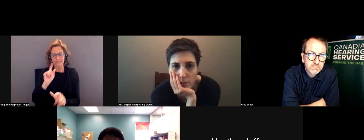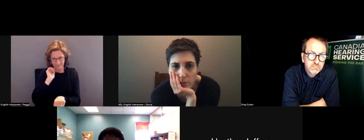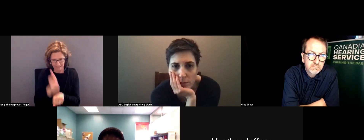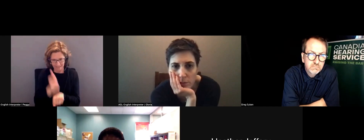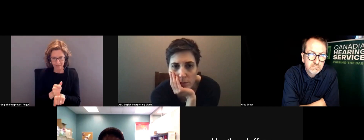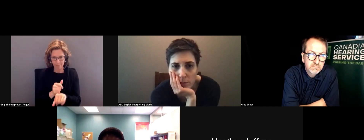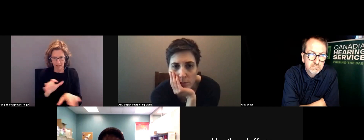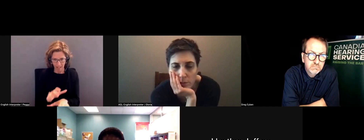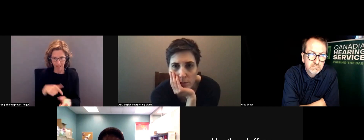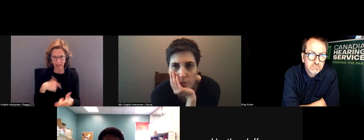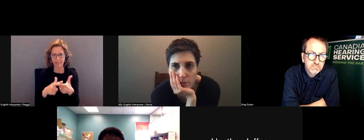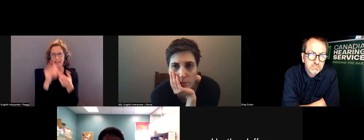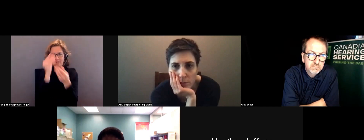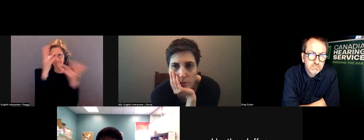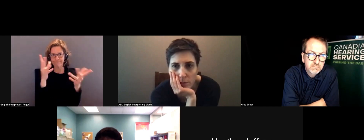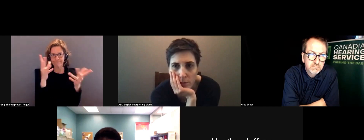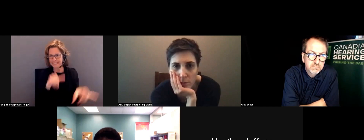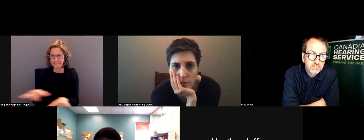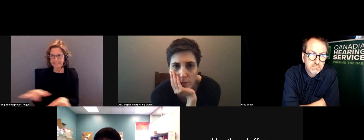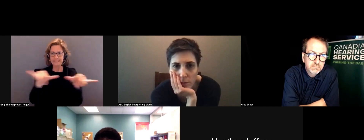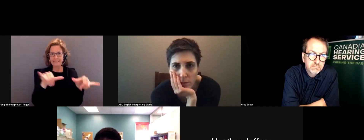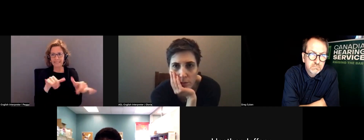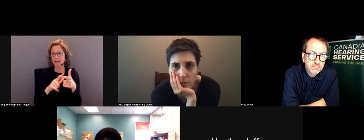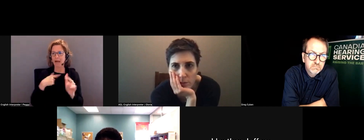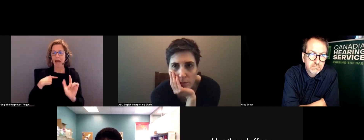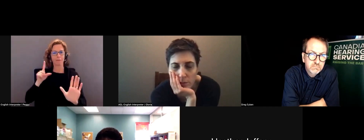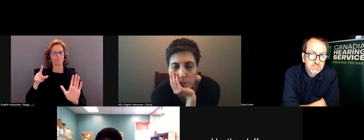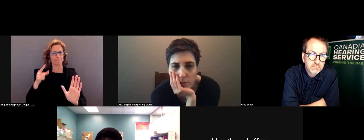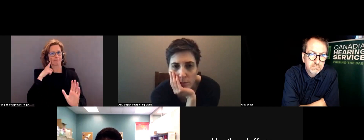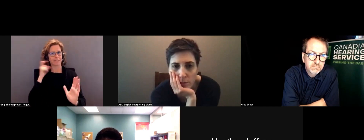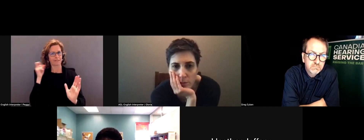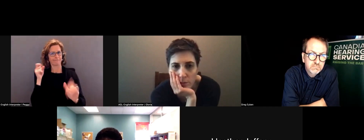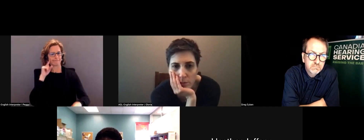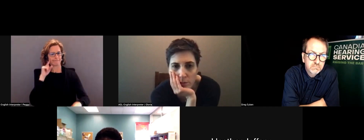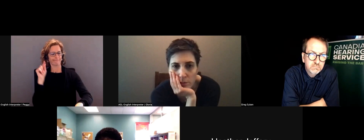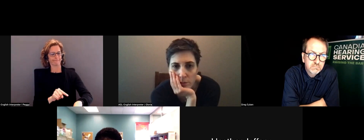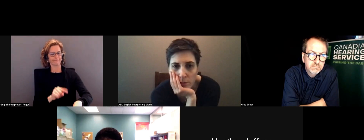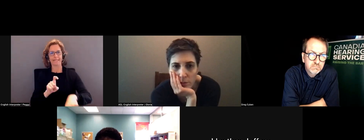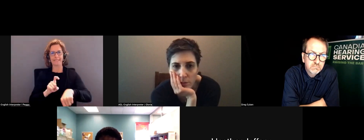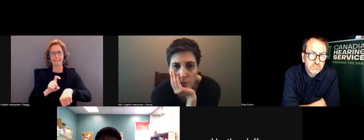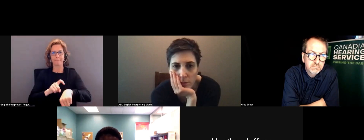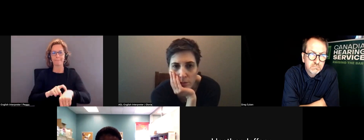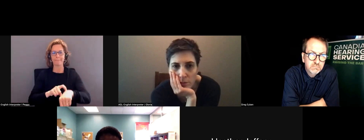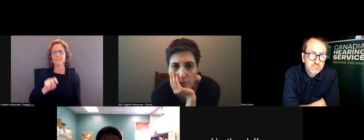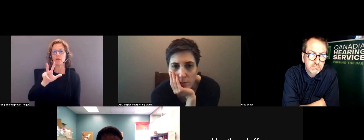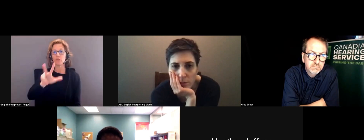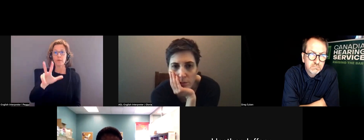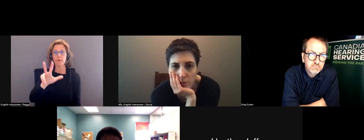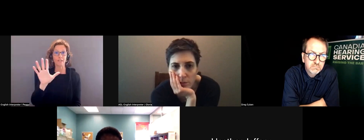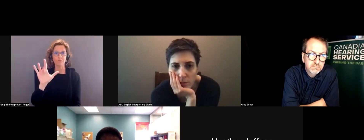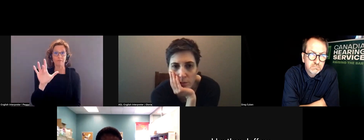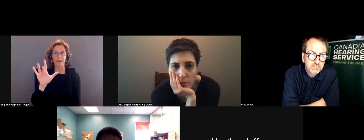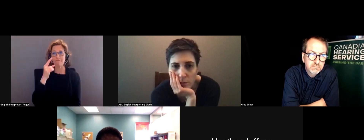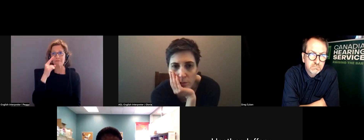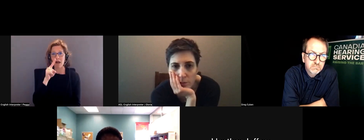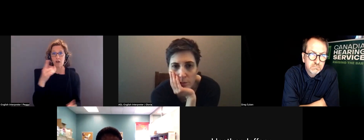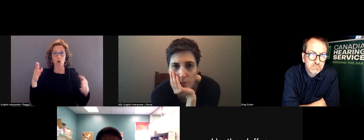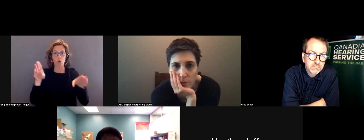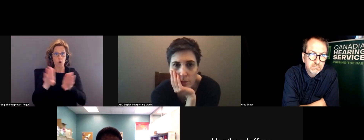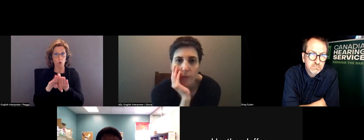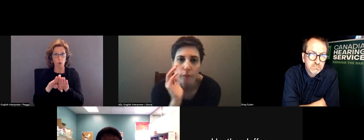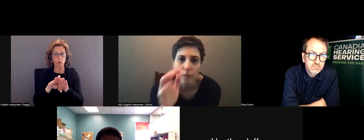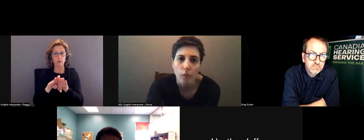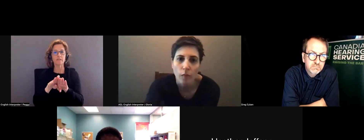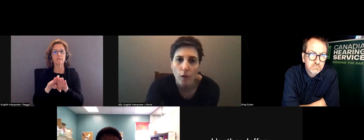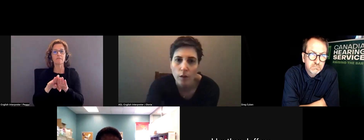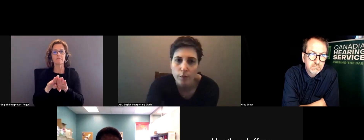And I'm just very mindful of time. So it's 3:25. If you don't mind, I'm going to close the breakout rooms and make sure the rest of the group comes back